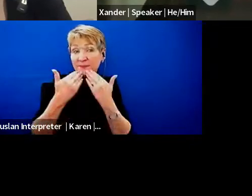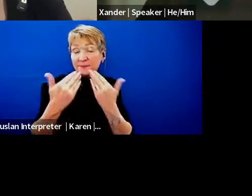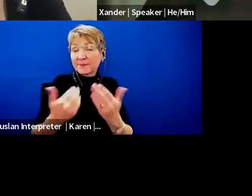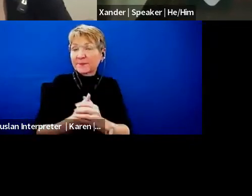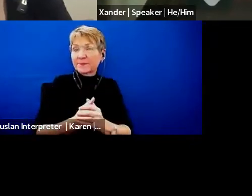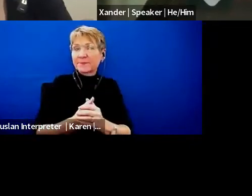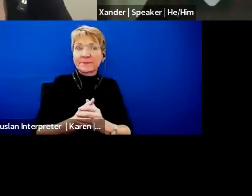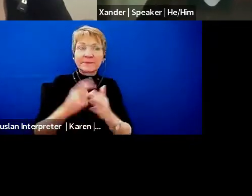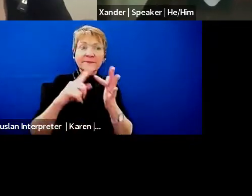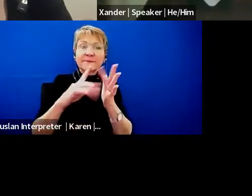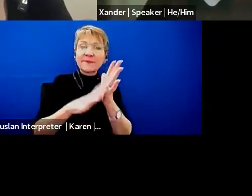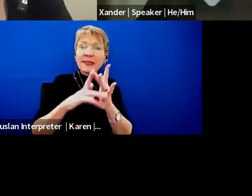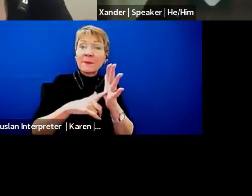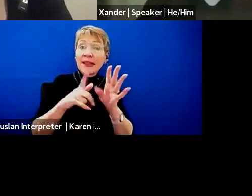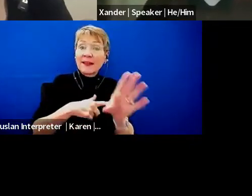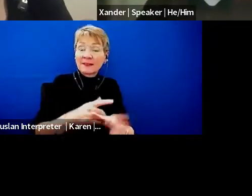Emily.